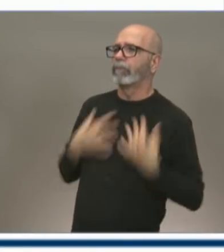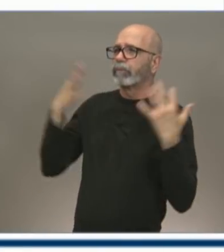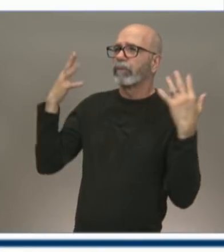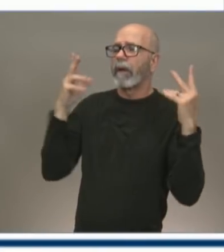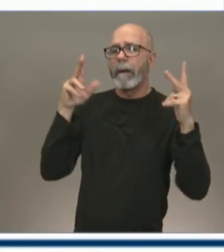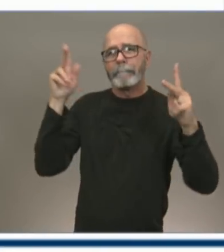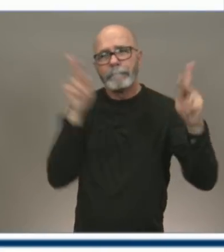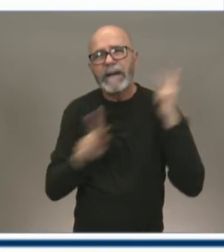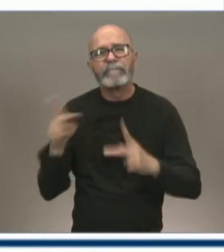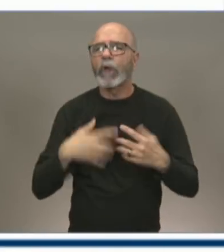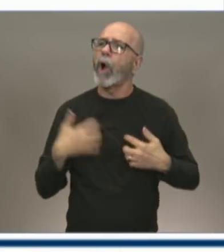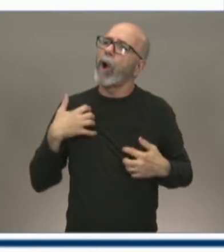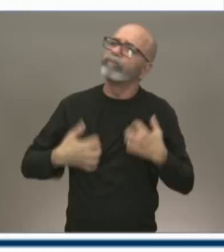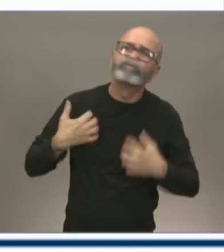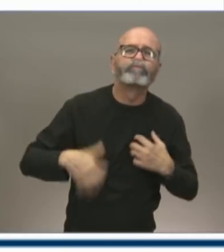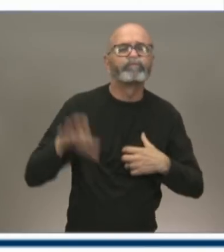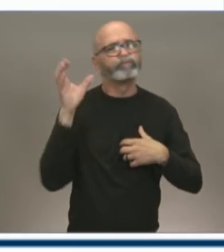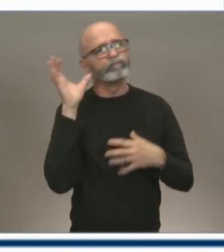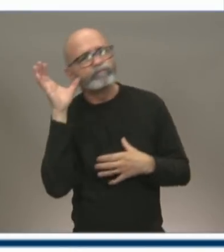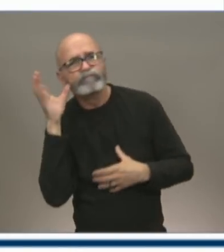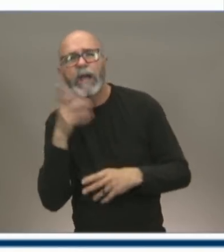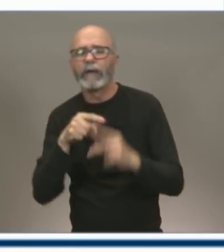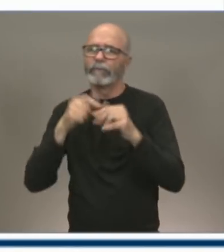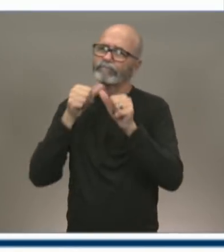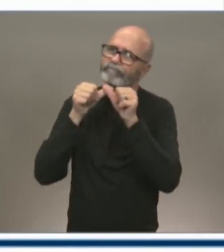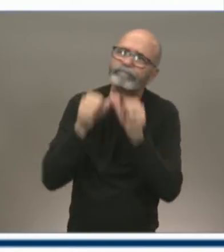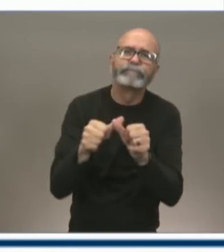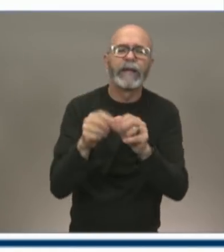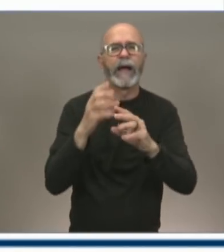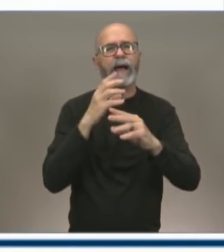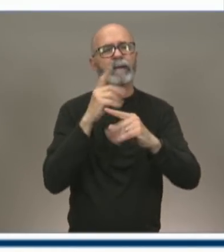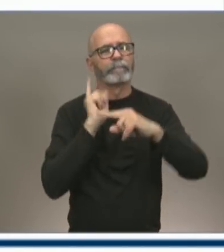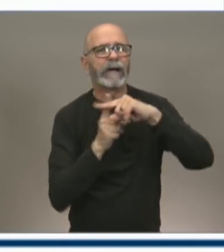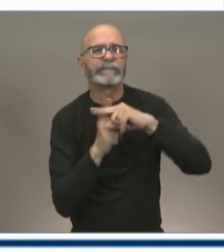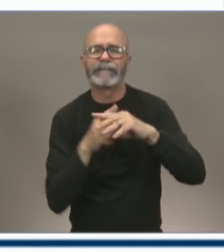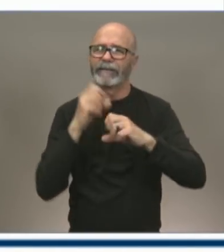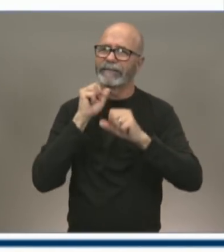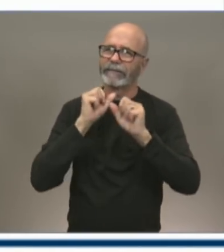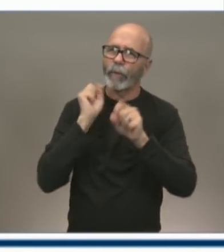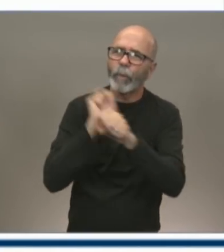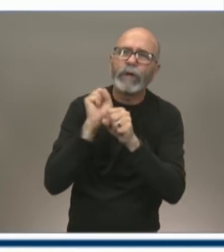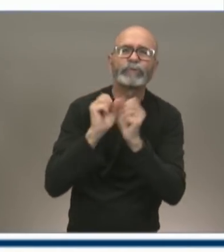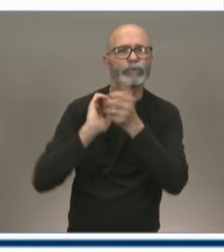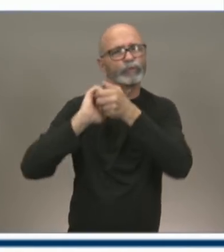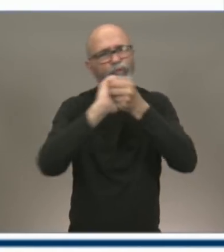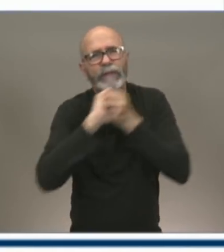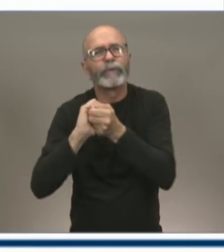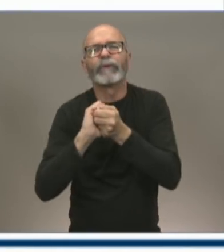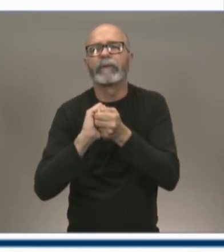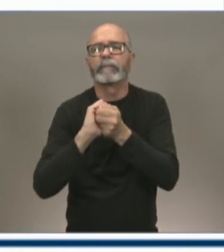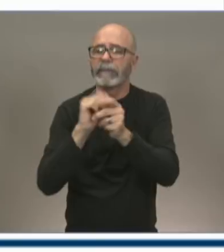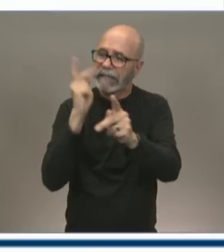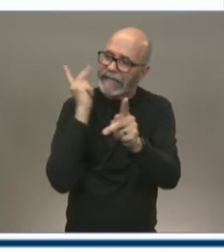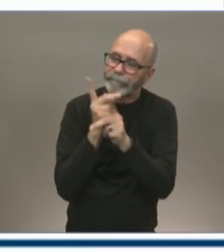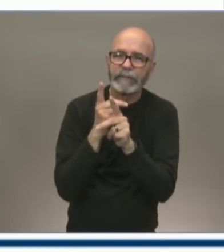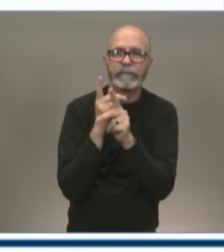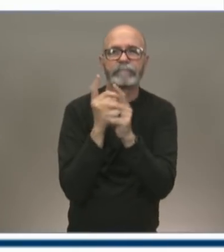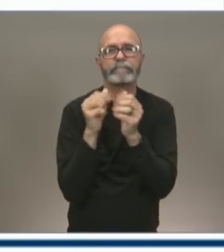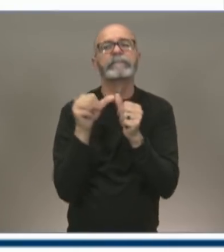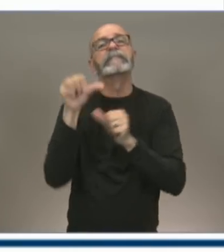as we deal with the issue of COVID. And together, we are working and keeping each other safe. So have a